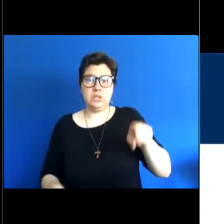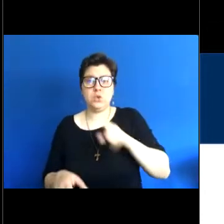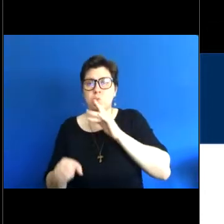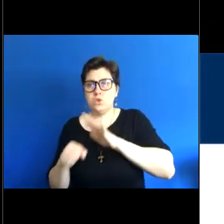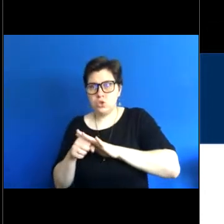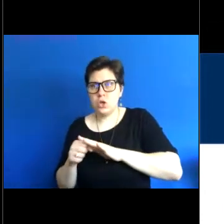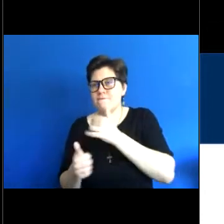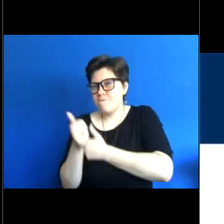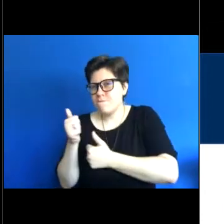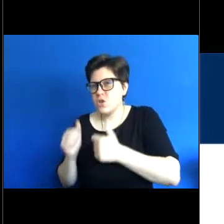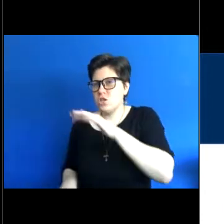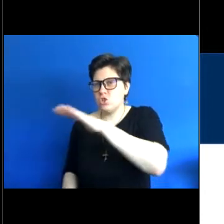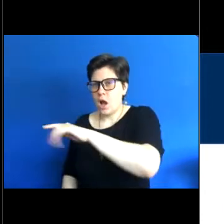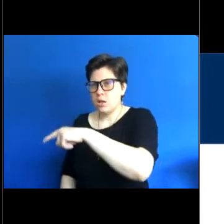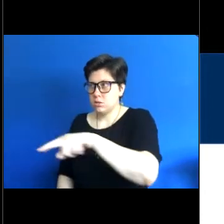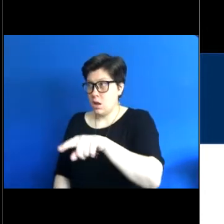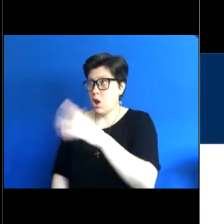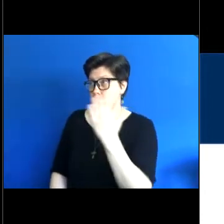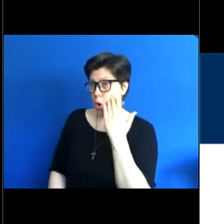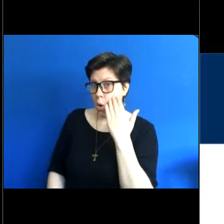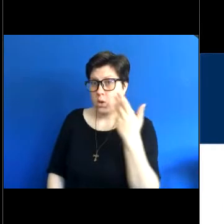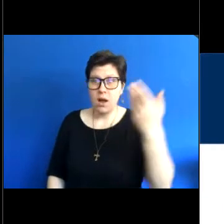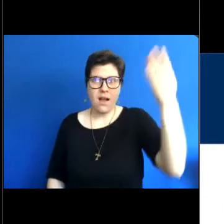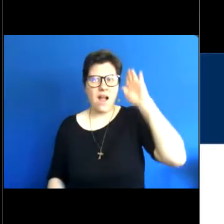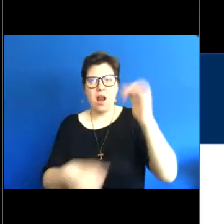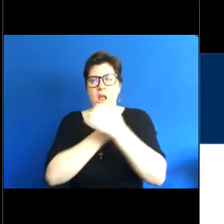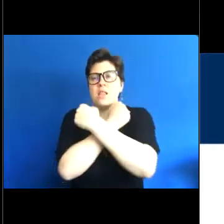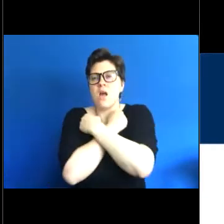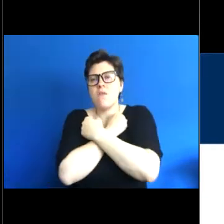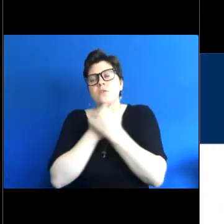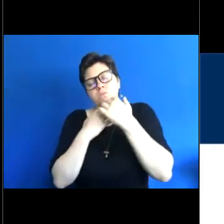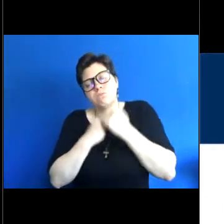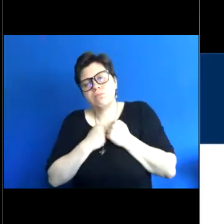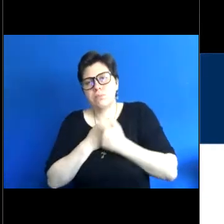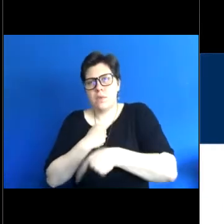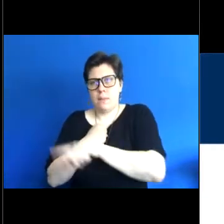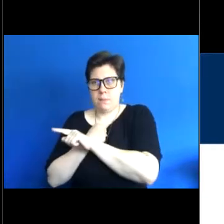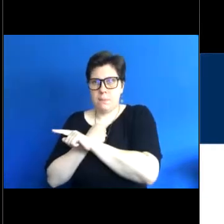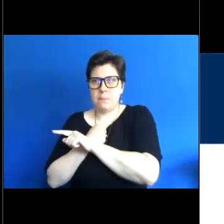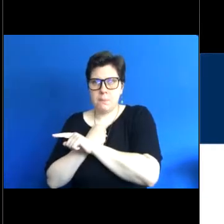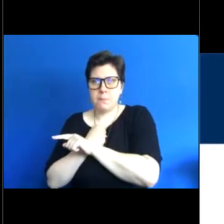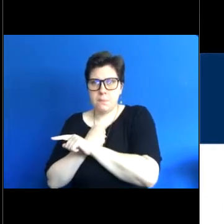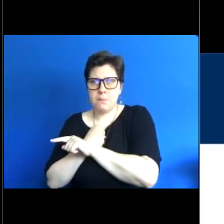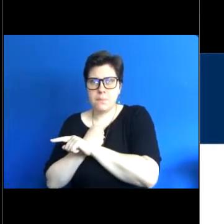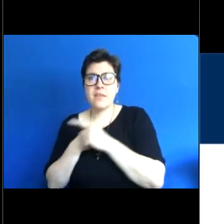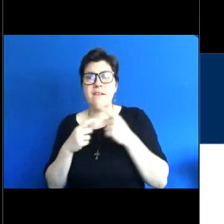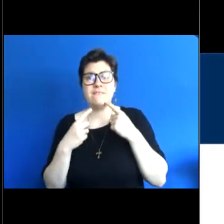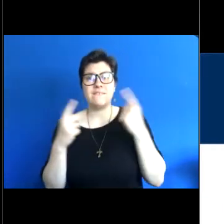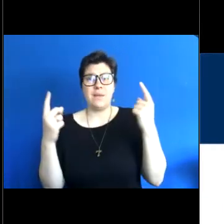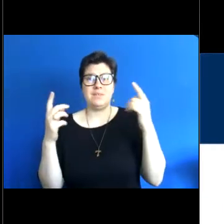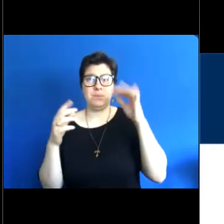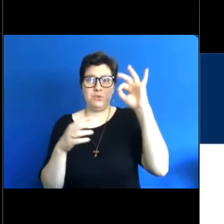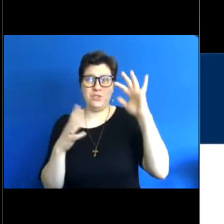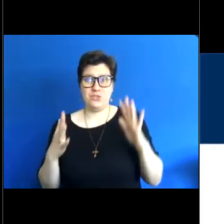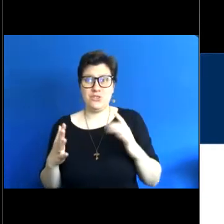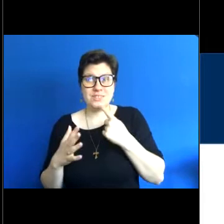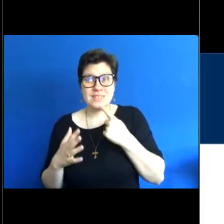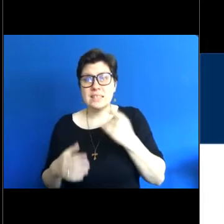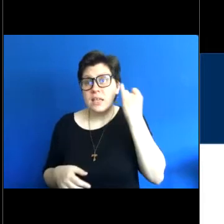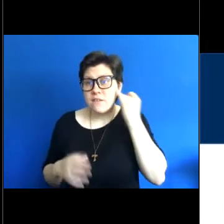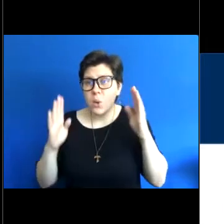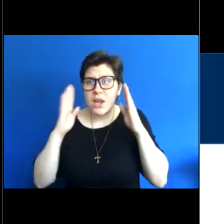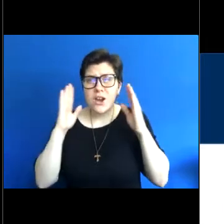child knows that they are beloved by God. If there was this famous preacher that says, if you hear nothing else,